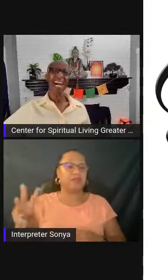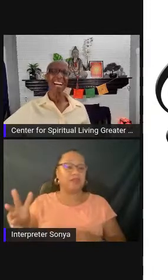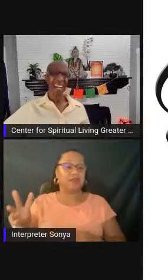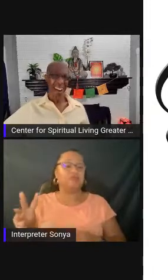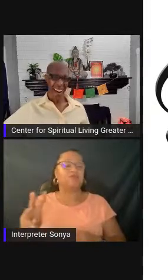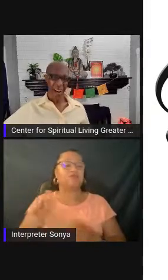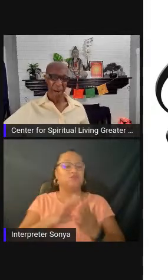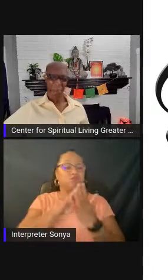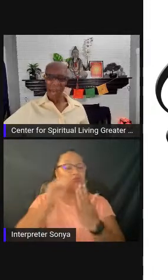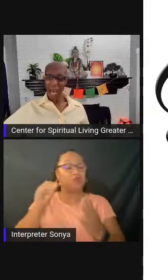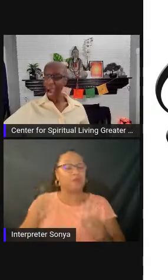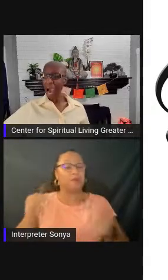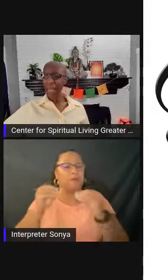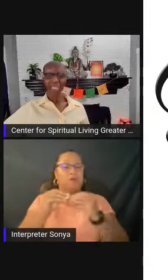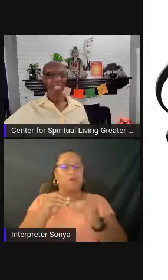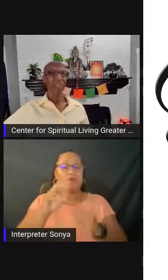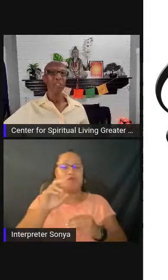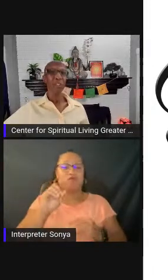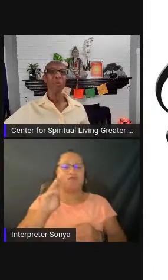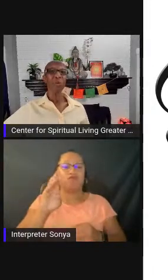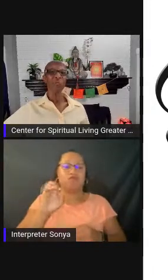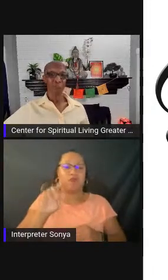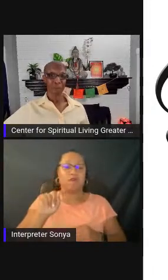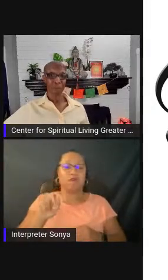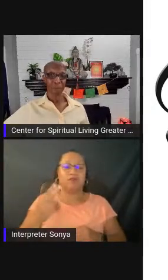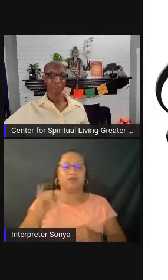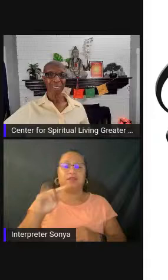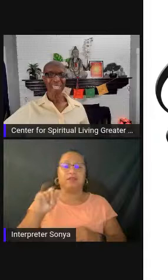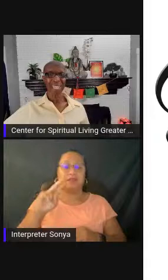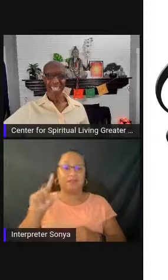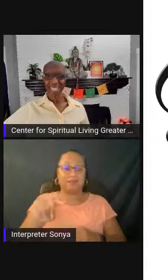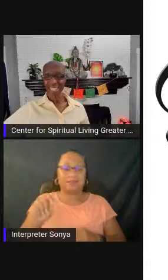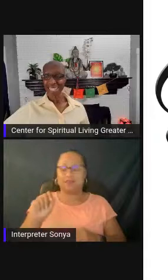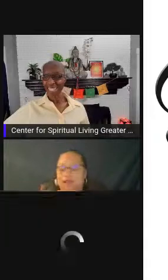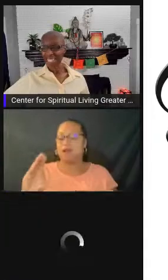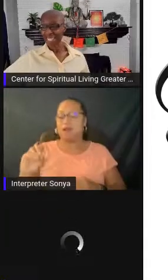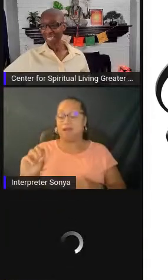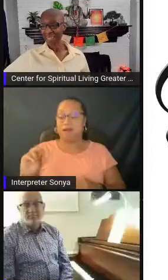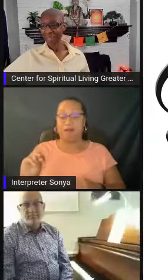roberthitz.com. I give you Robert Hitz.